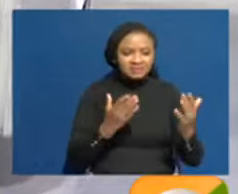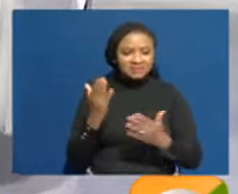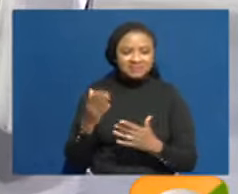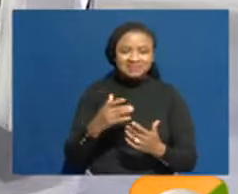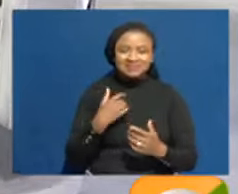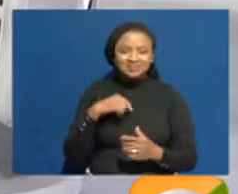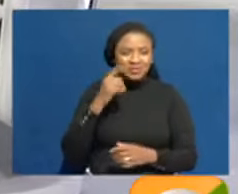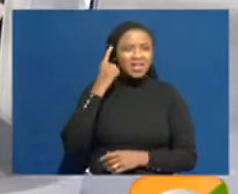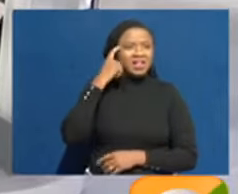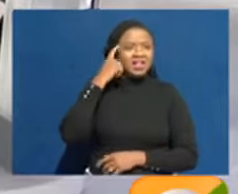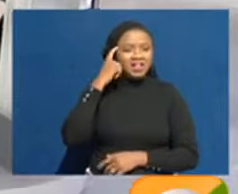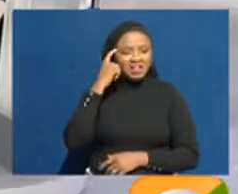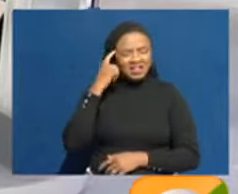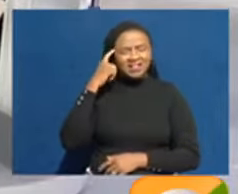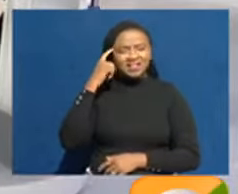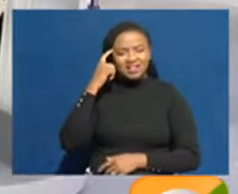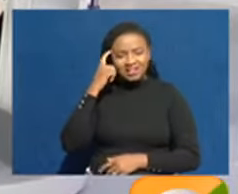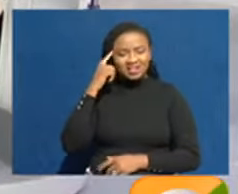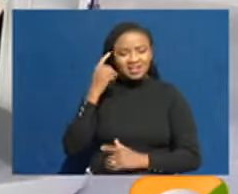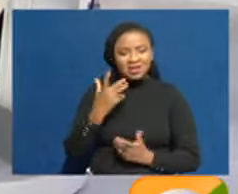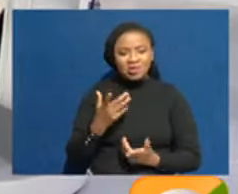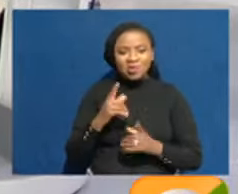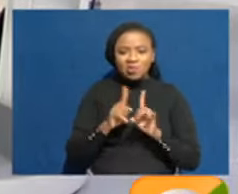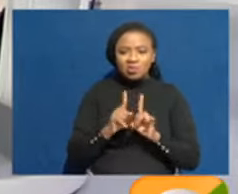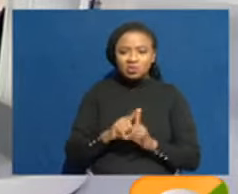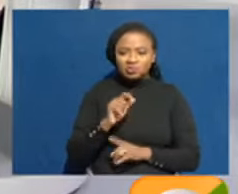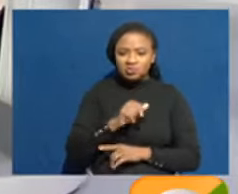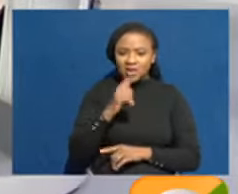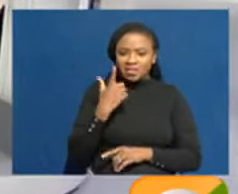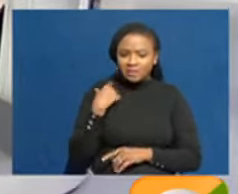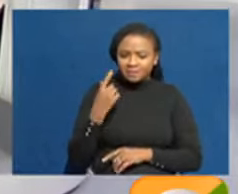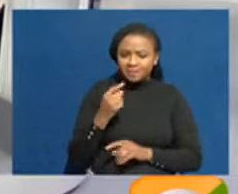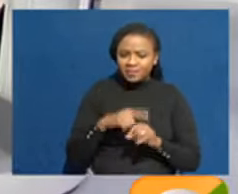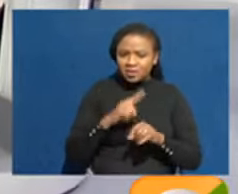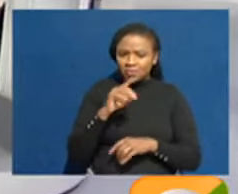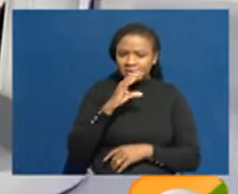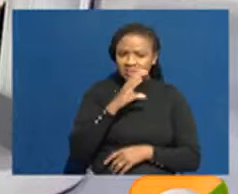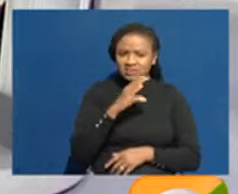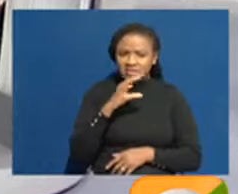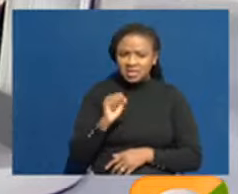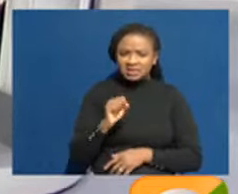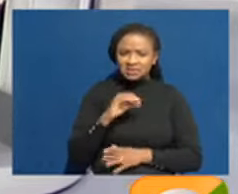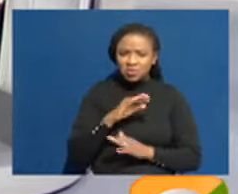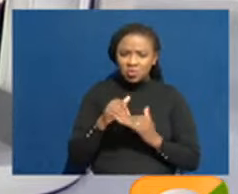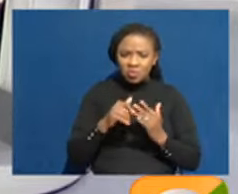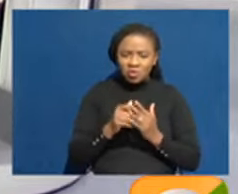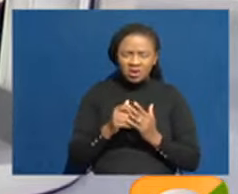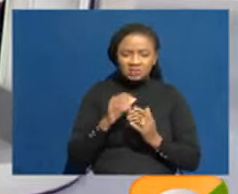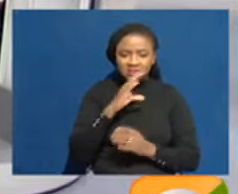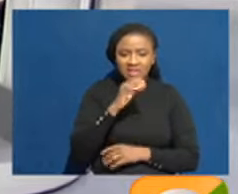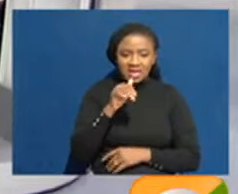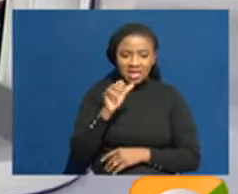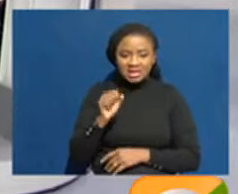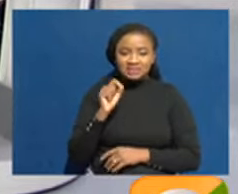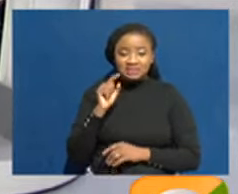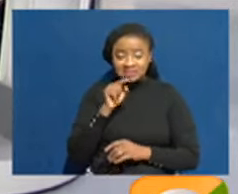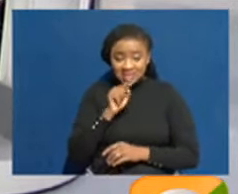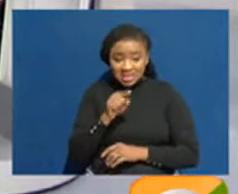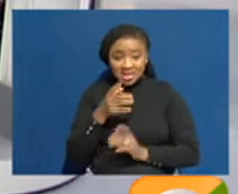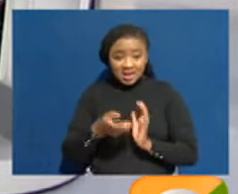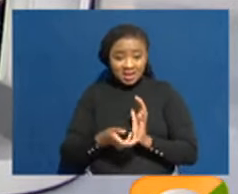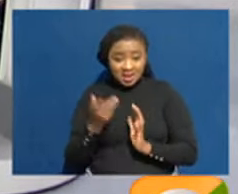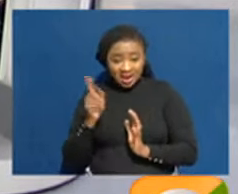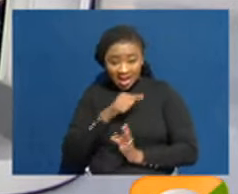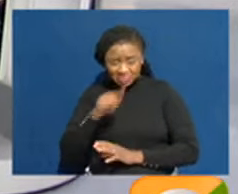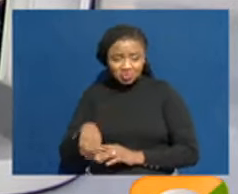to be reminded, or just the other day when the CESs were cancelled. All those could not be possible without